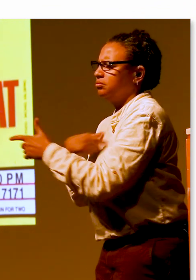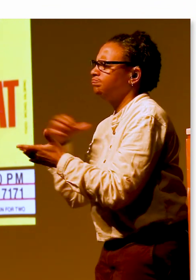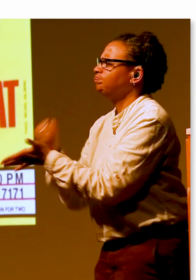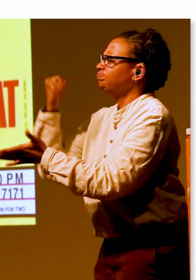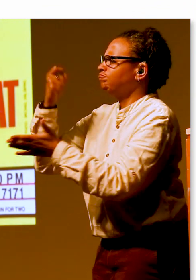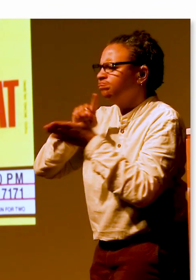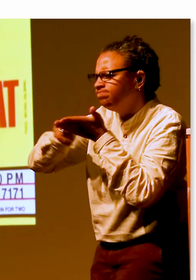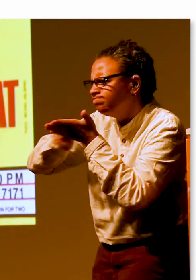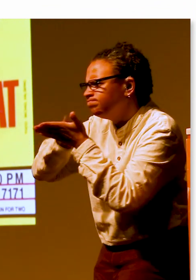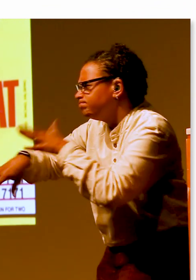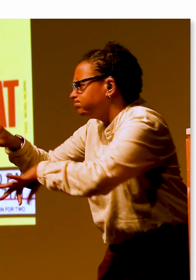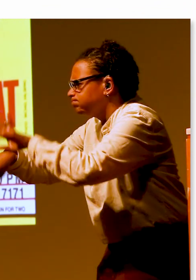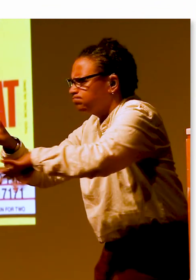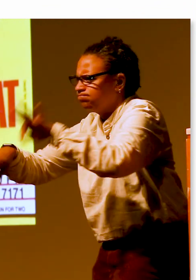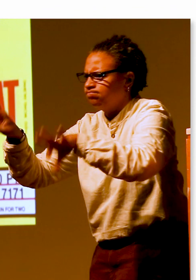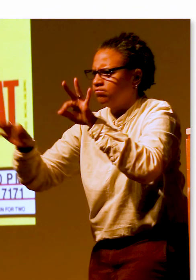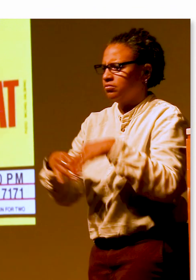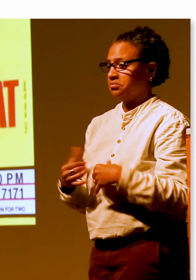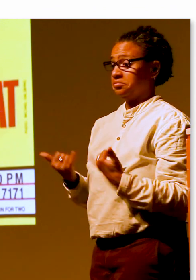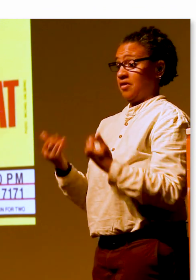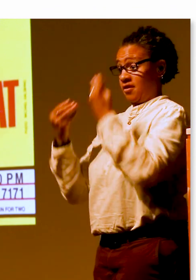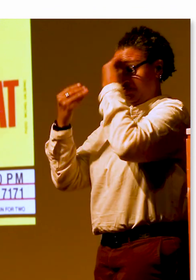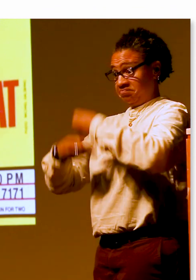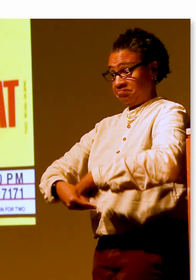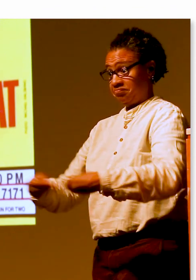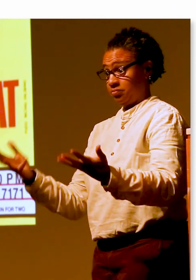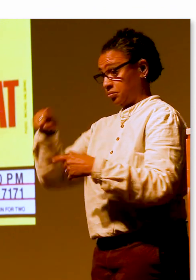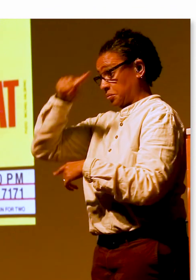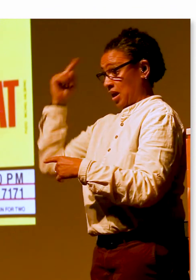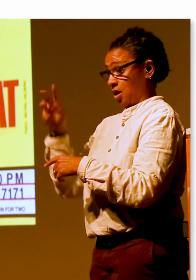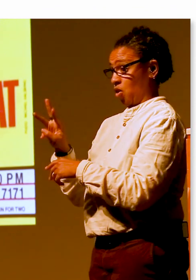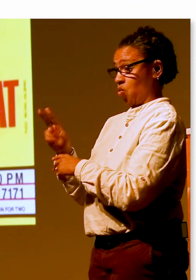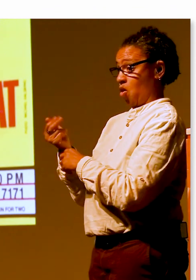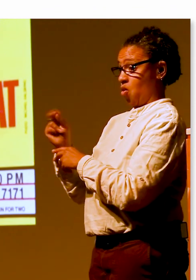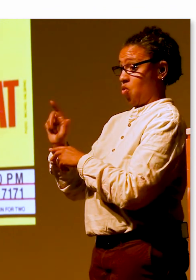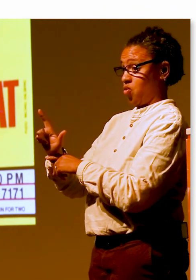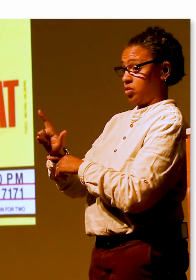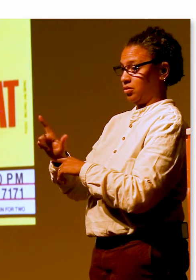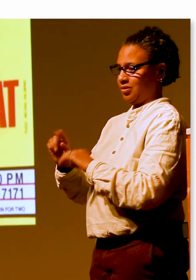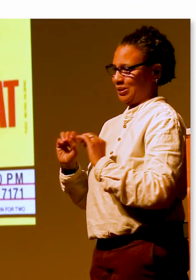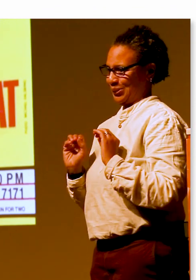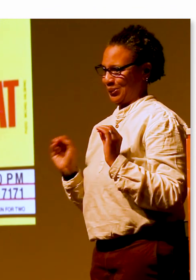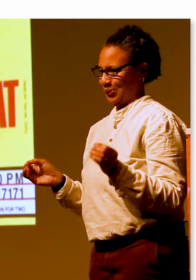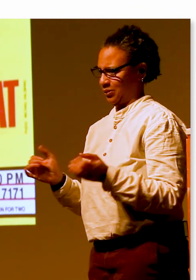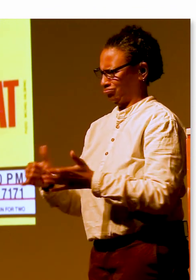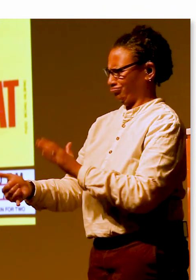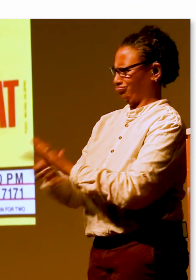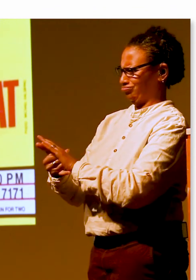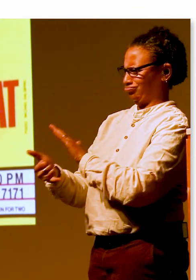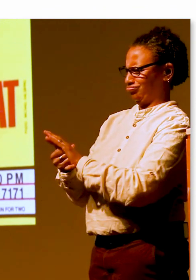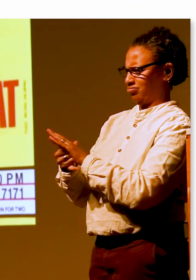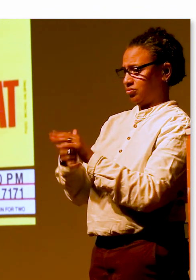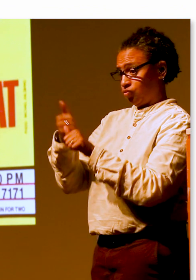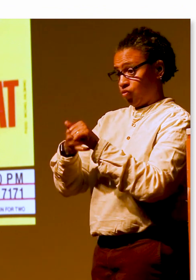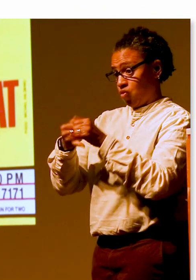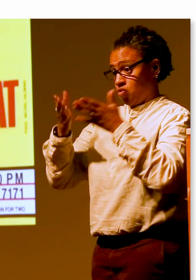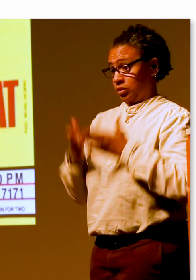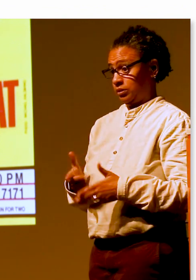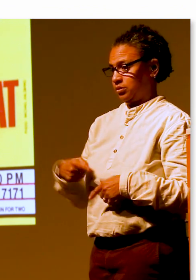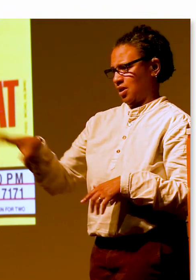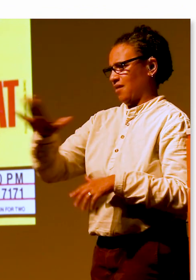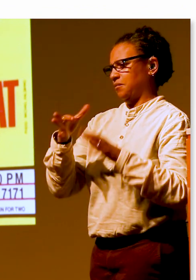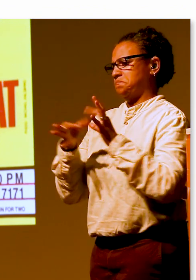can say there is no such thing as a Black Warhol. There is no such thing as a Black version of this or Black version of that. Each of the artists that I will, of course, talk about in